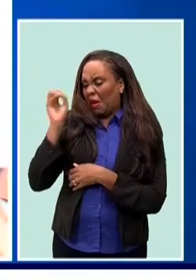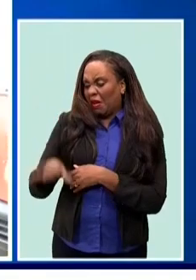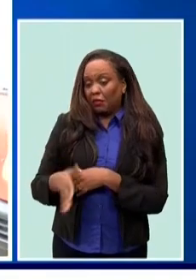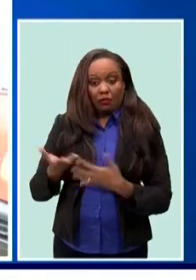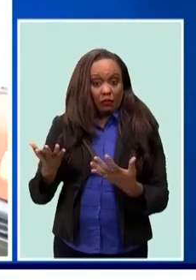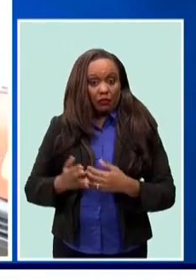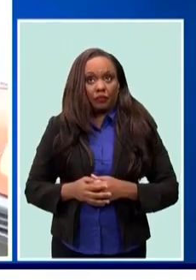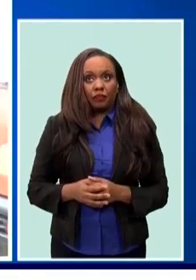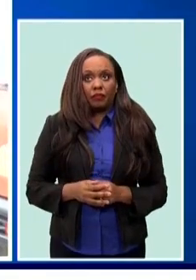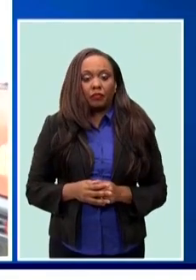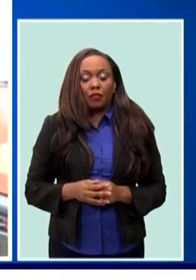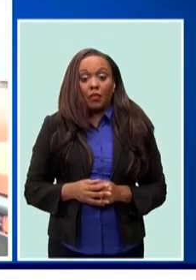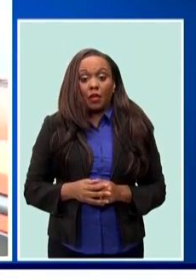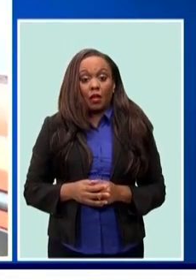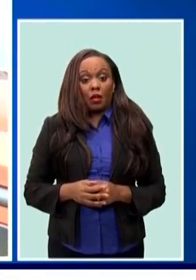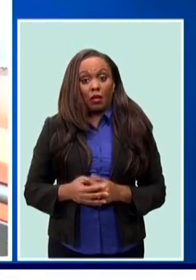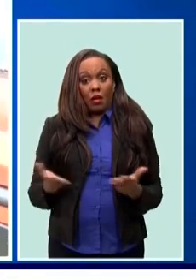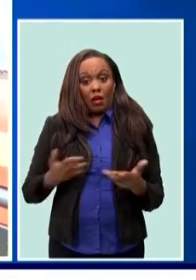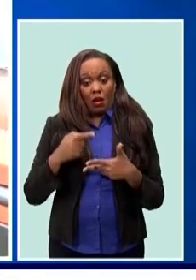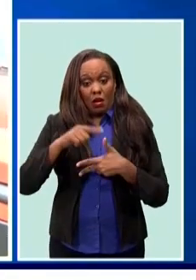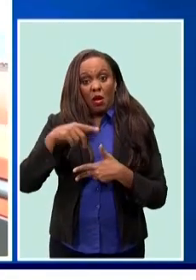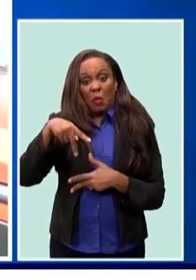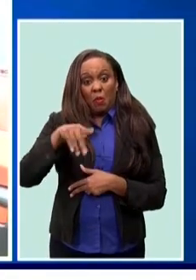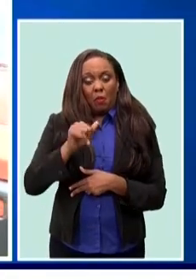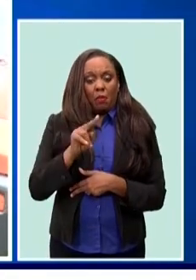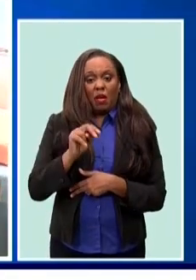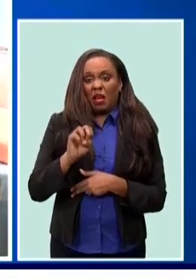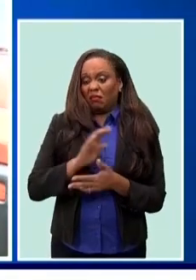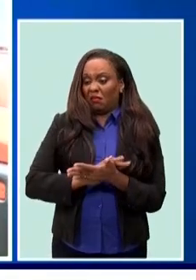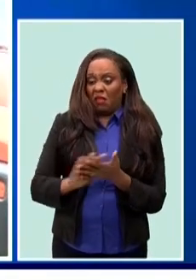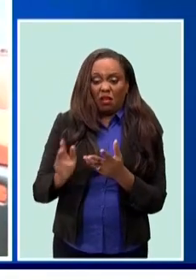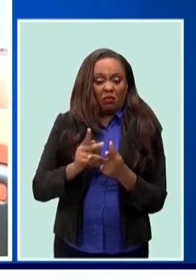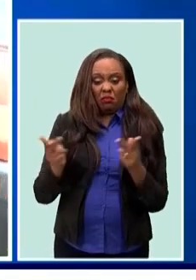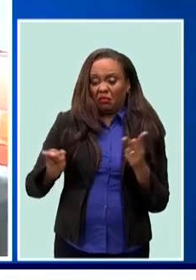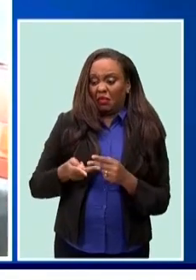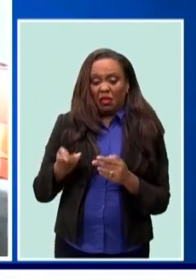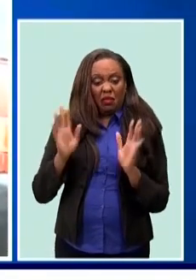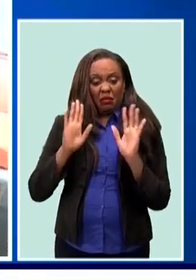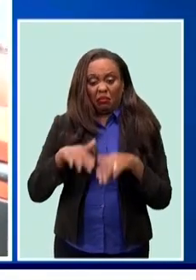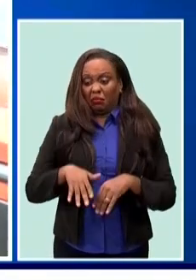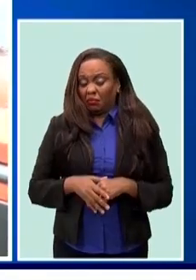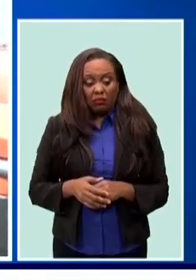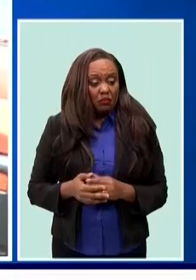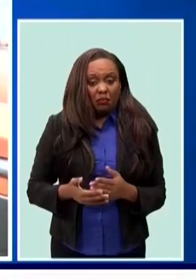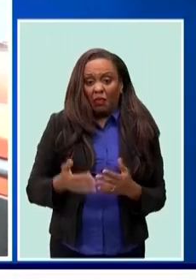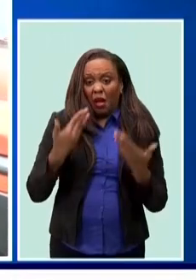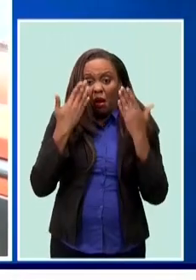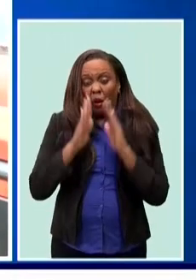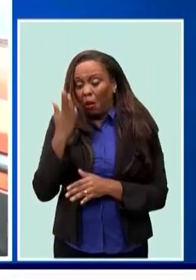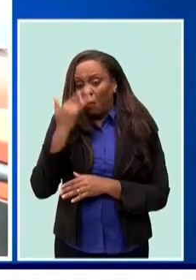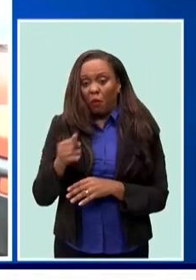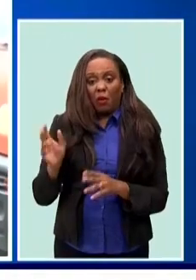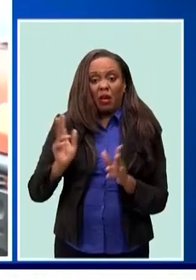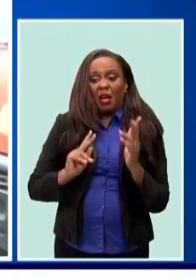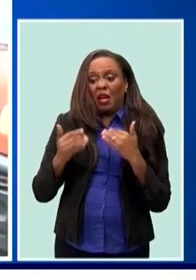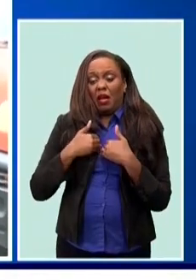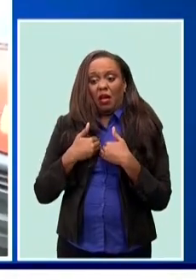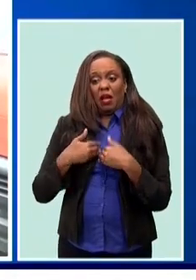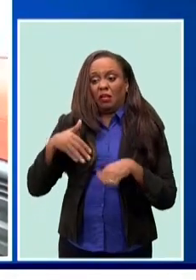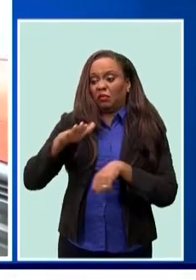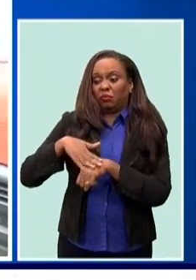nice place. I don't see nothing wrong going on in the Pine that should be this sort of way that you're